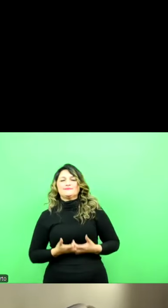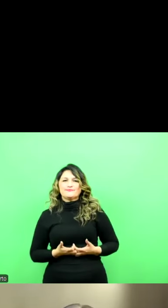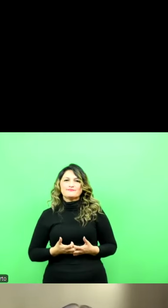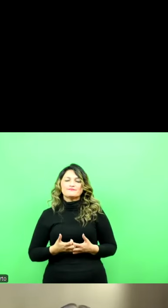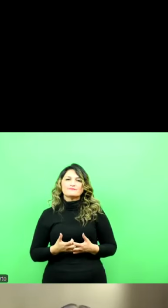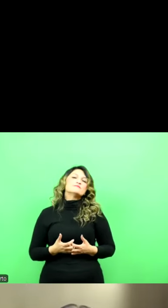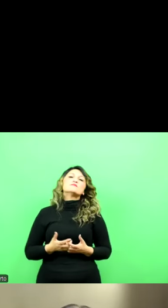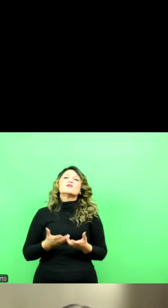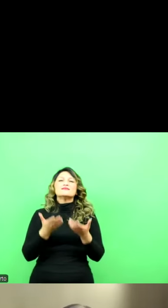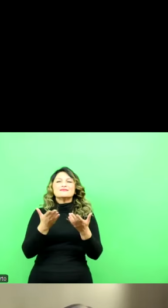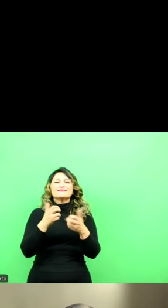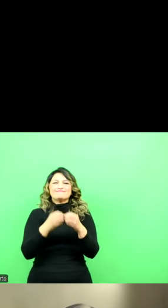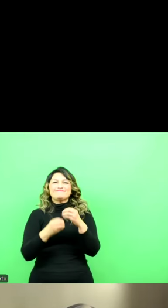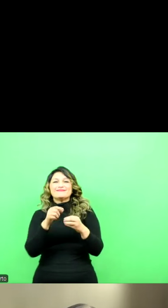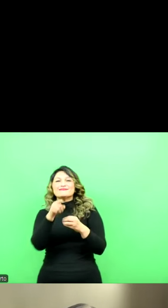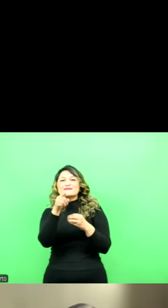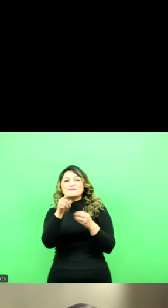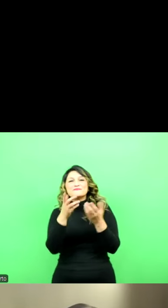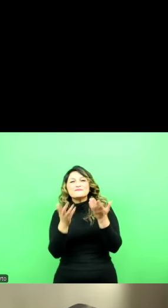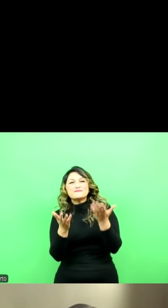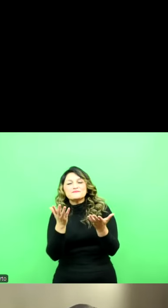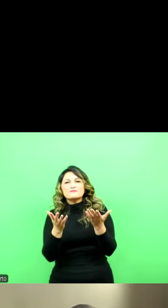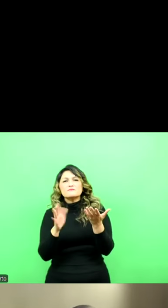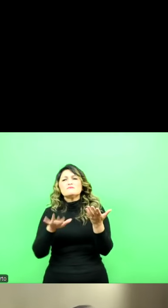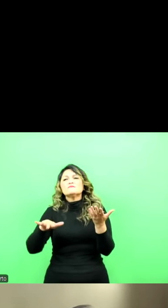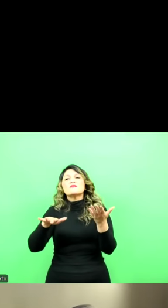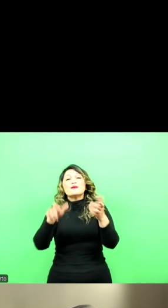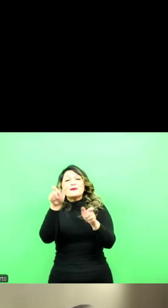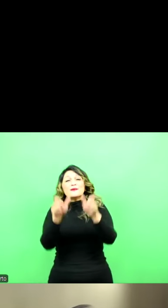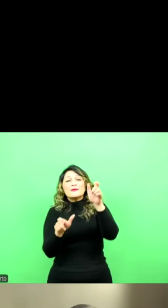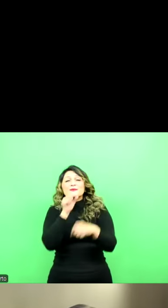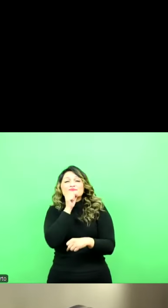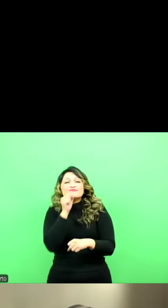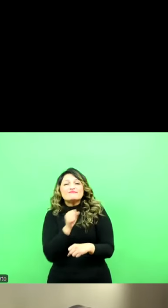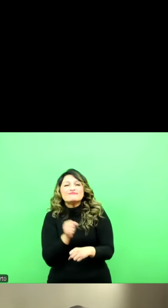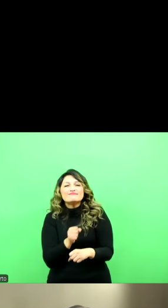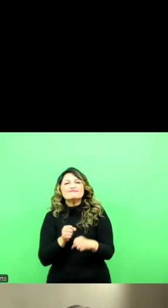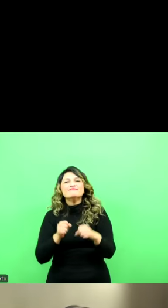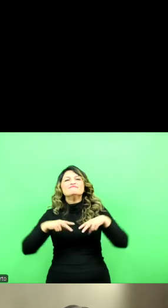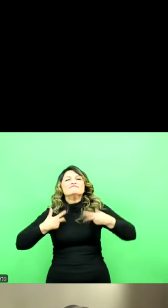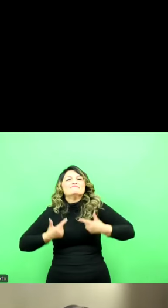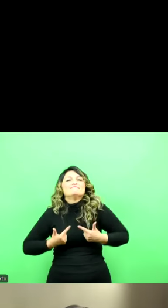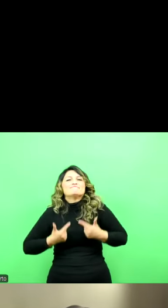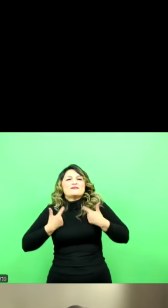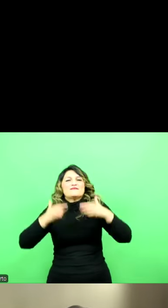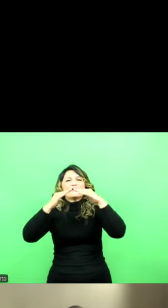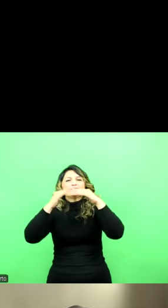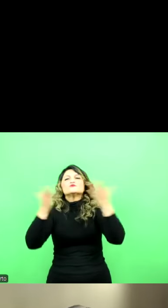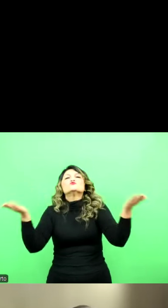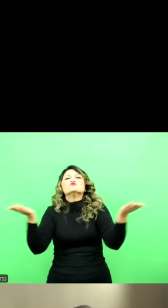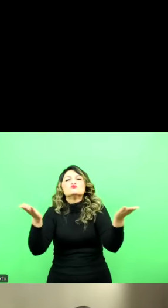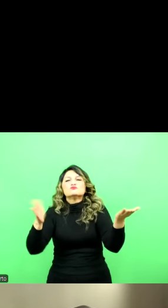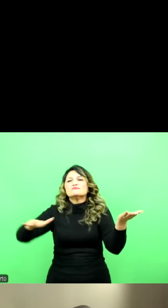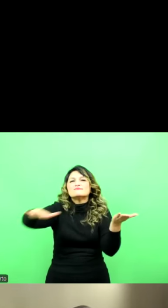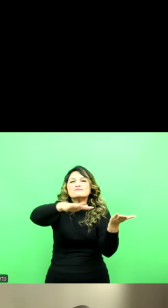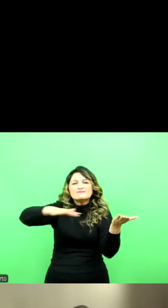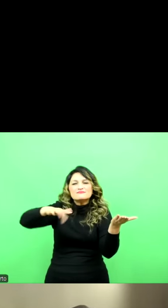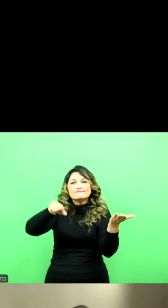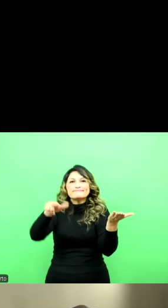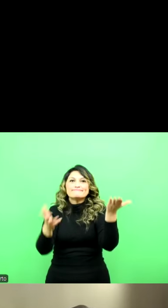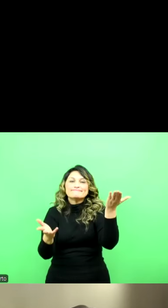for those who are dependent on the delivery of meals. The disaster too can take out